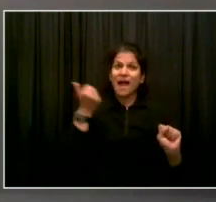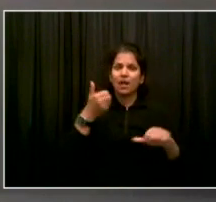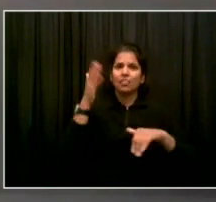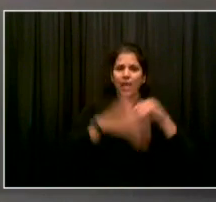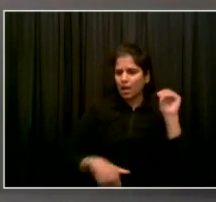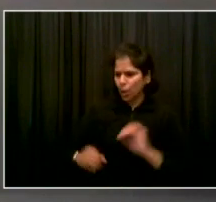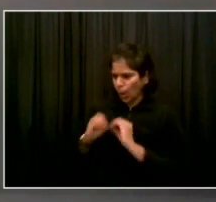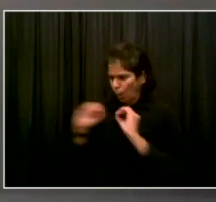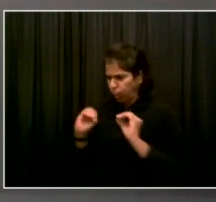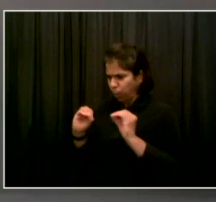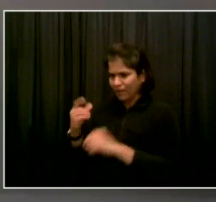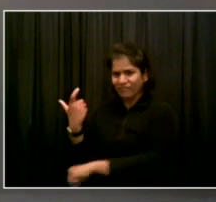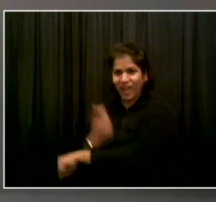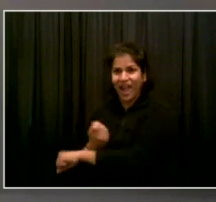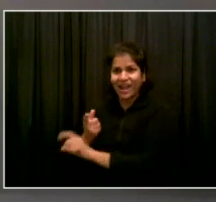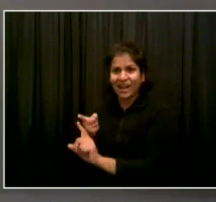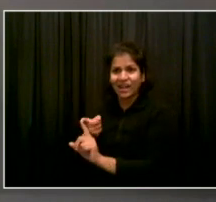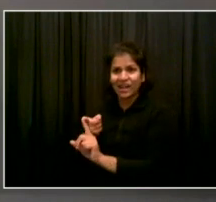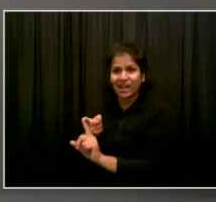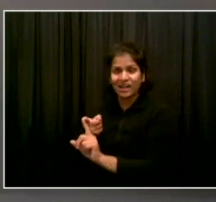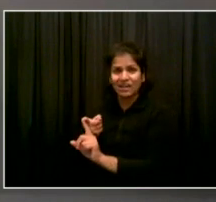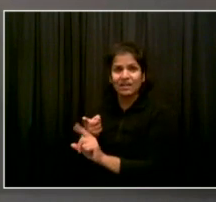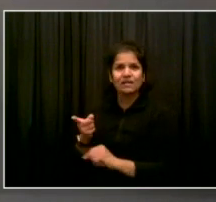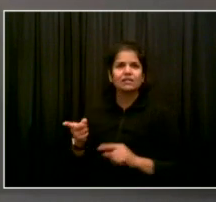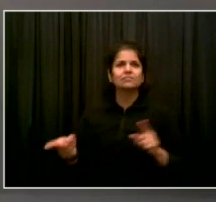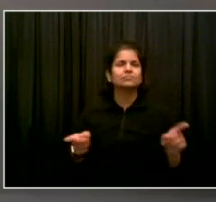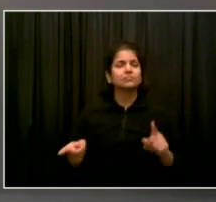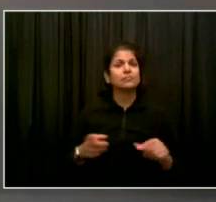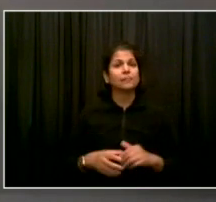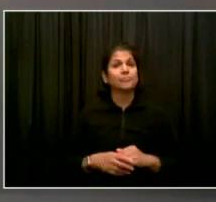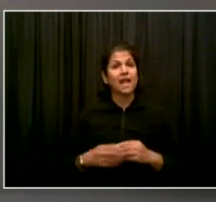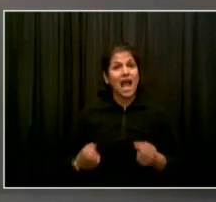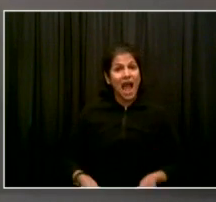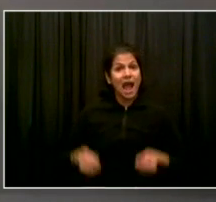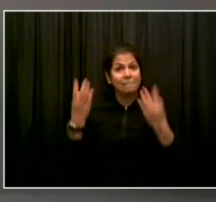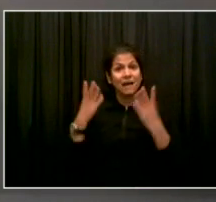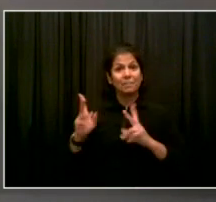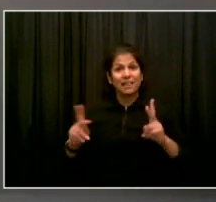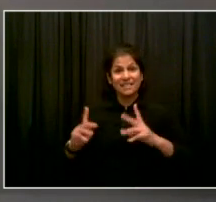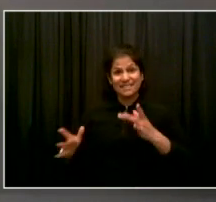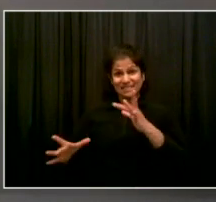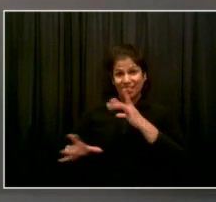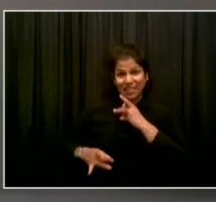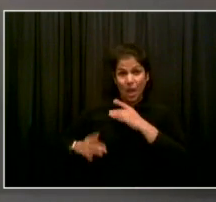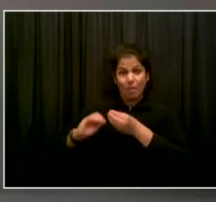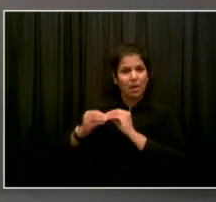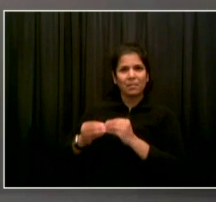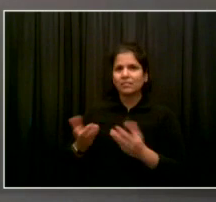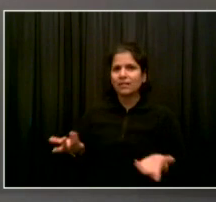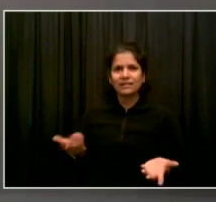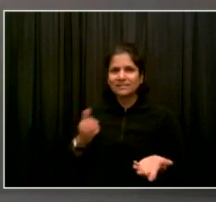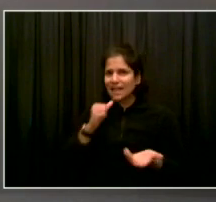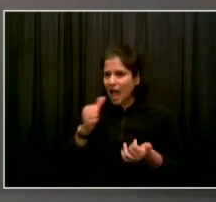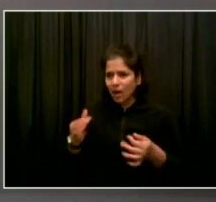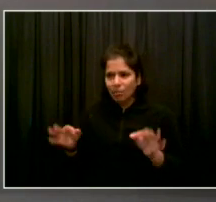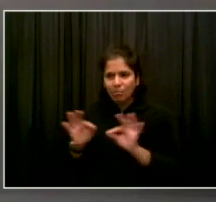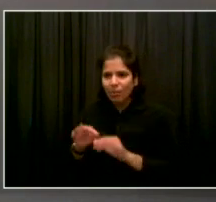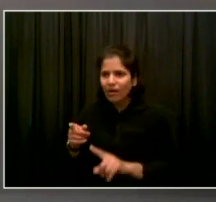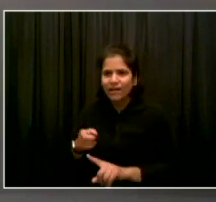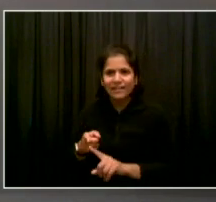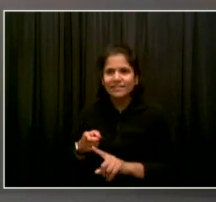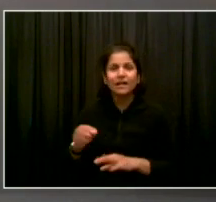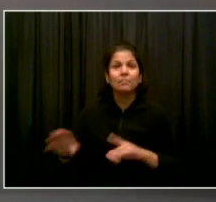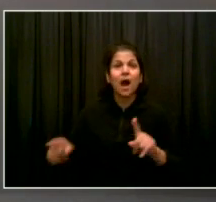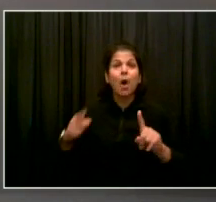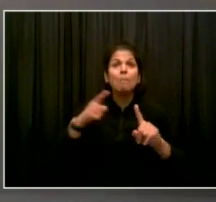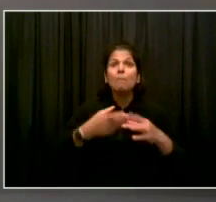keeping people out of the hospital, keeping people off ventilators, not allowing fellow New Yorkers to die. That's what we most